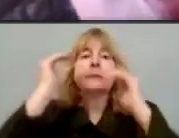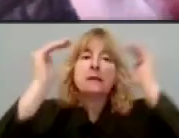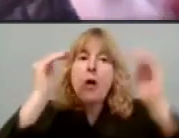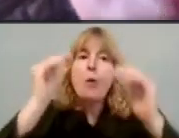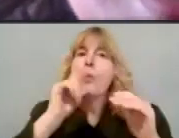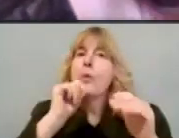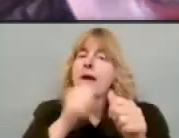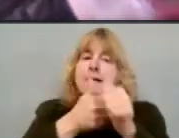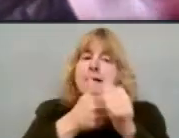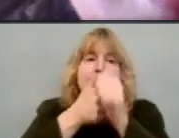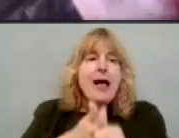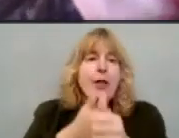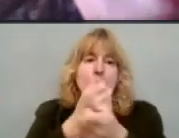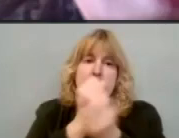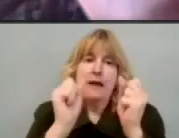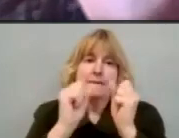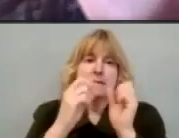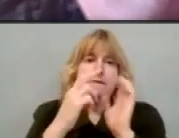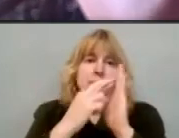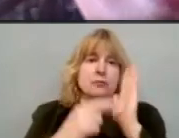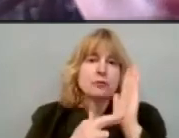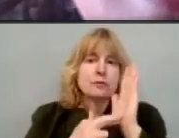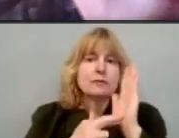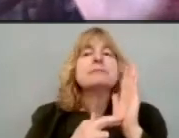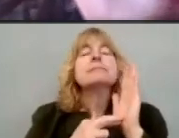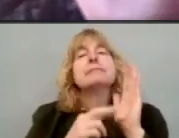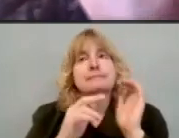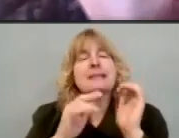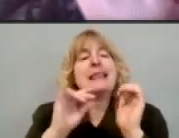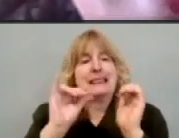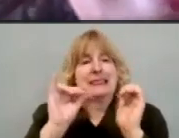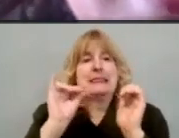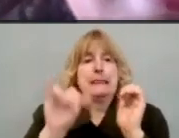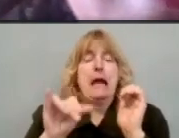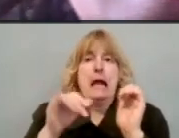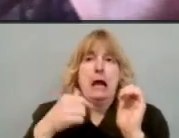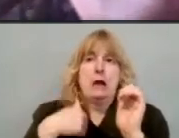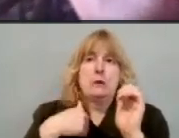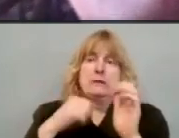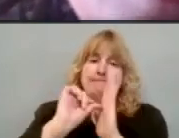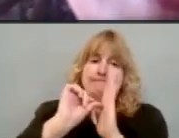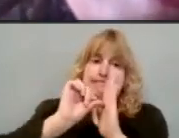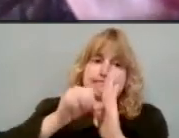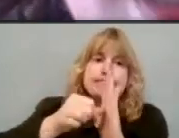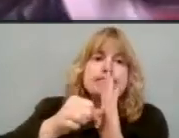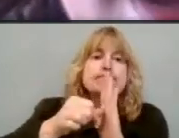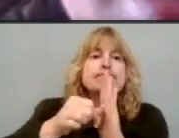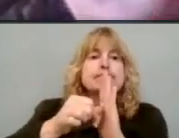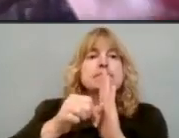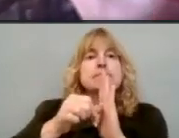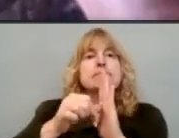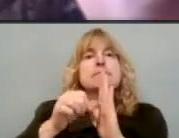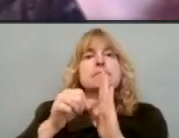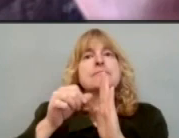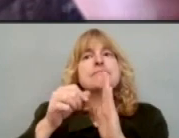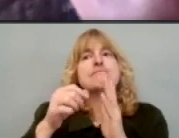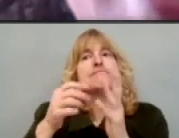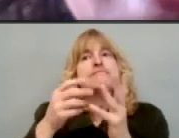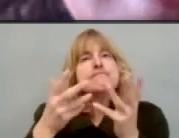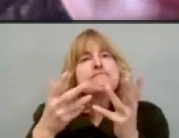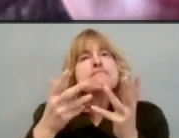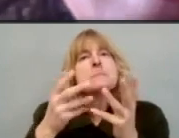safety protocols and precautions. And so if we can stress it another time and